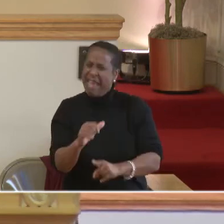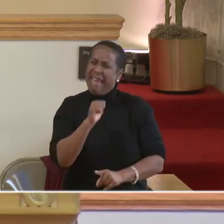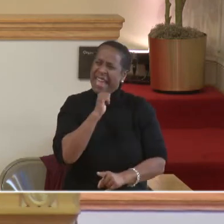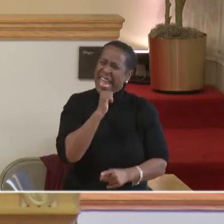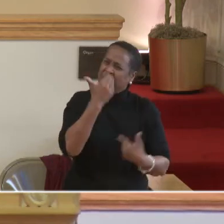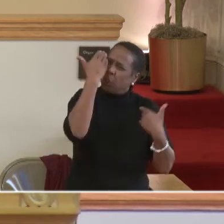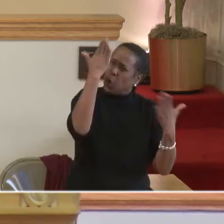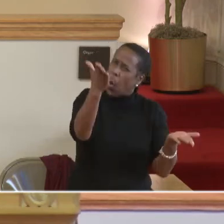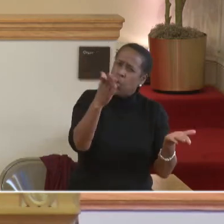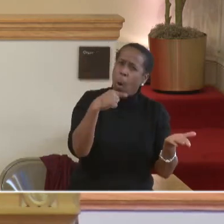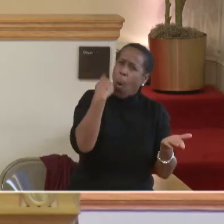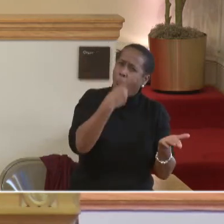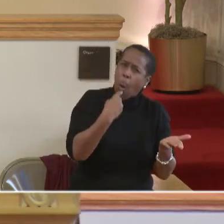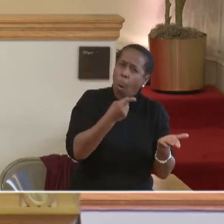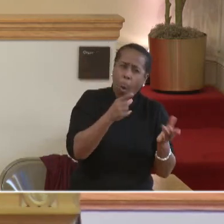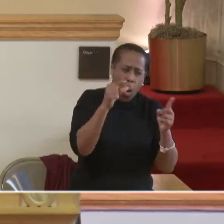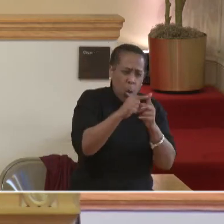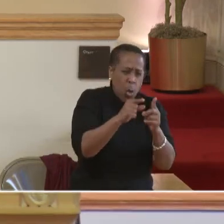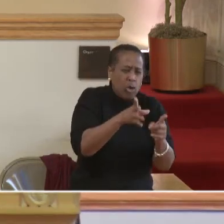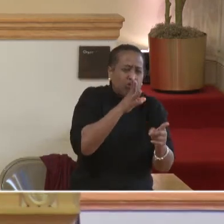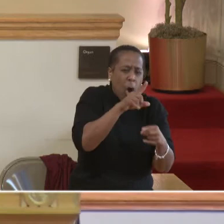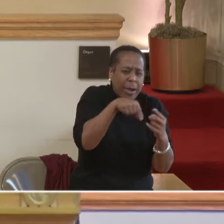who the word is talking about?